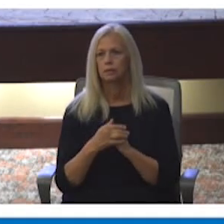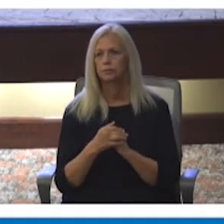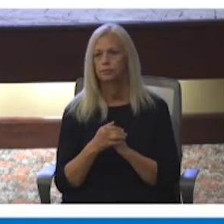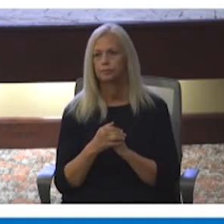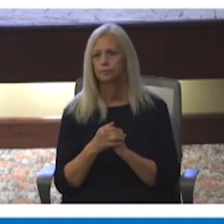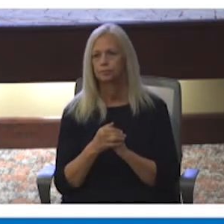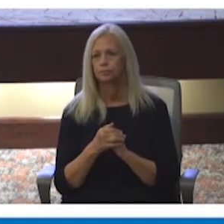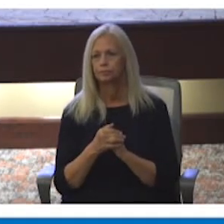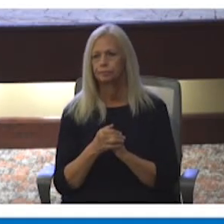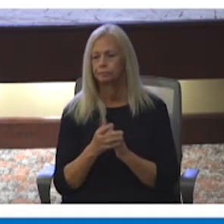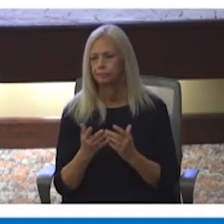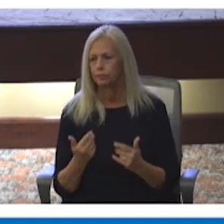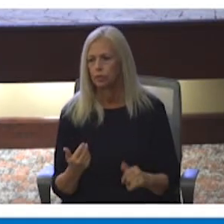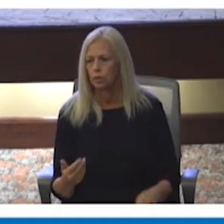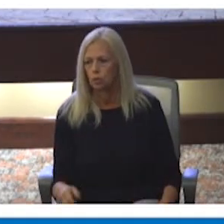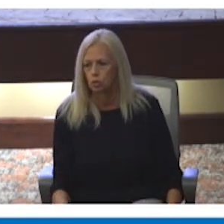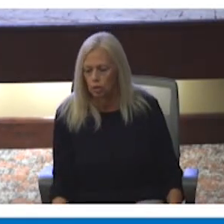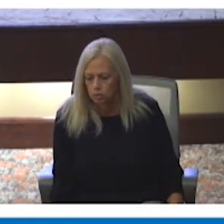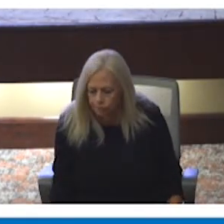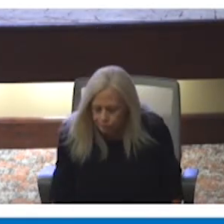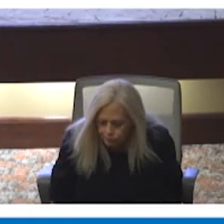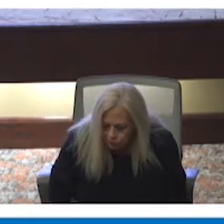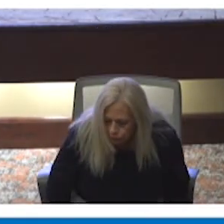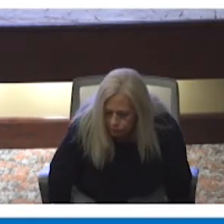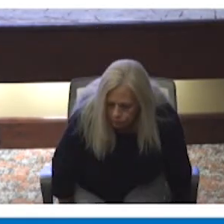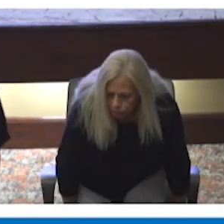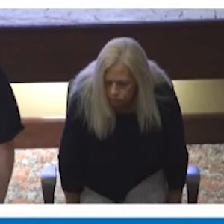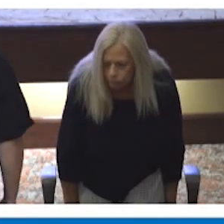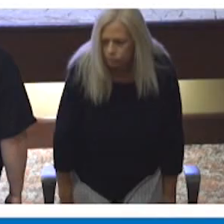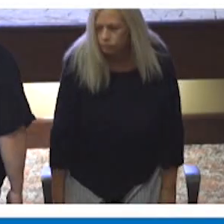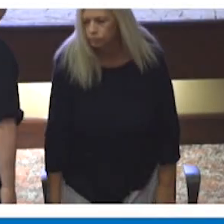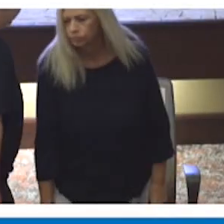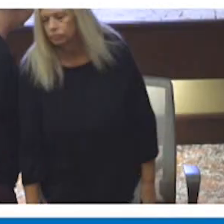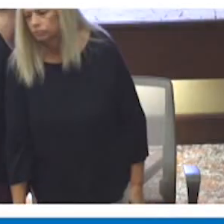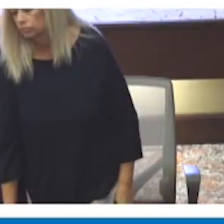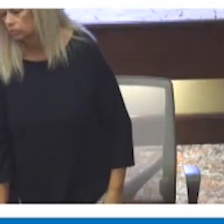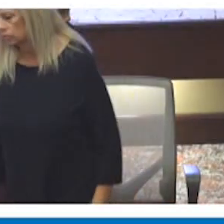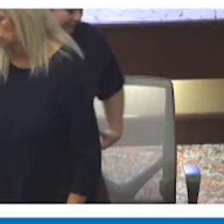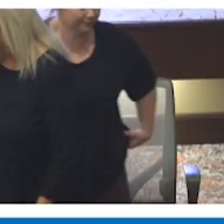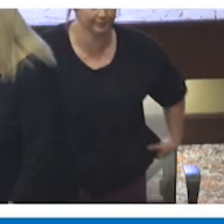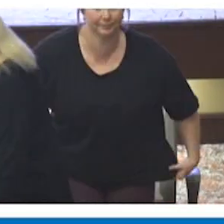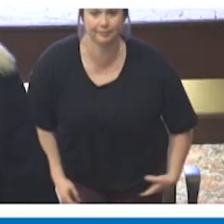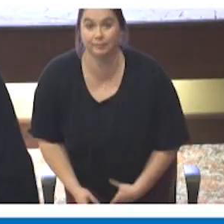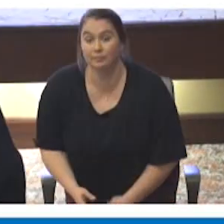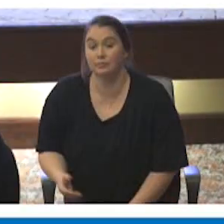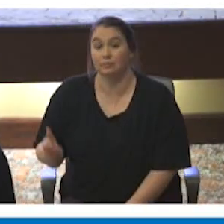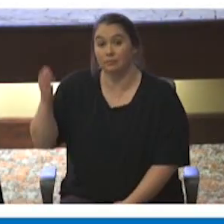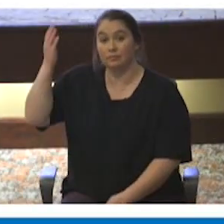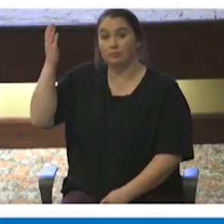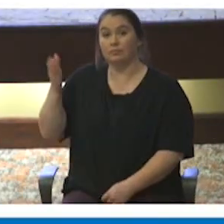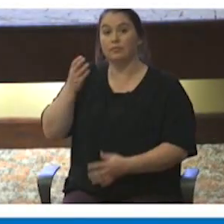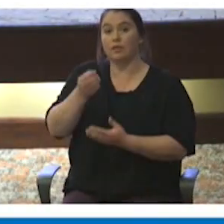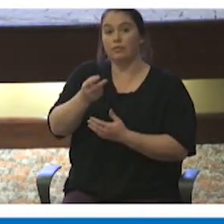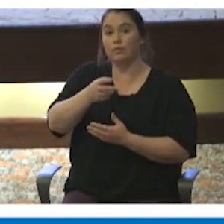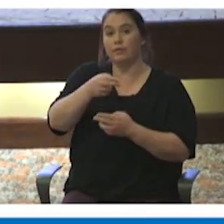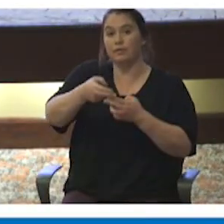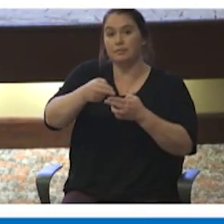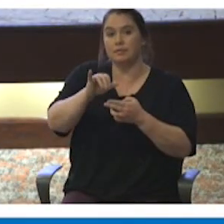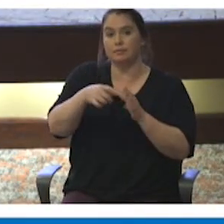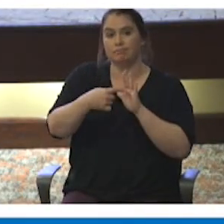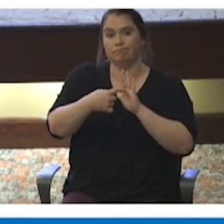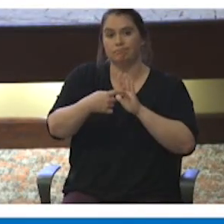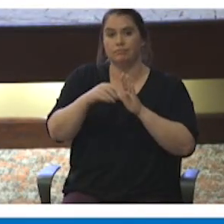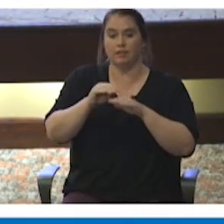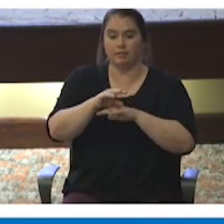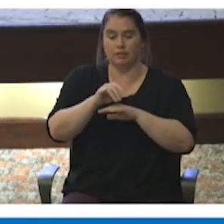a small business owner. We've got Aubrey, you know, who represents the Historic Preservation Commission on the group.